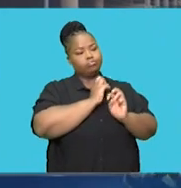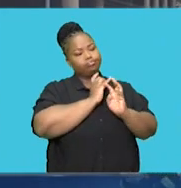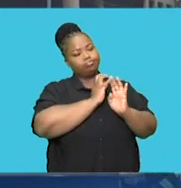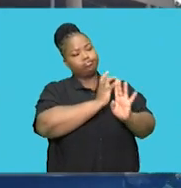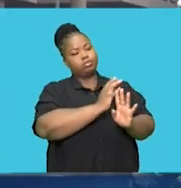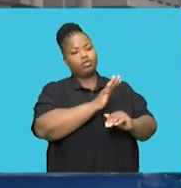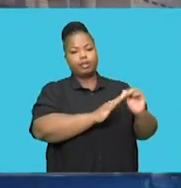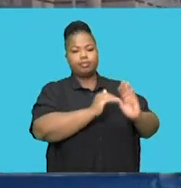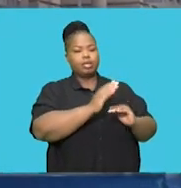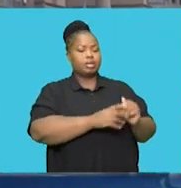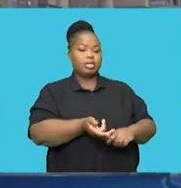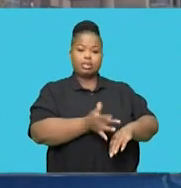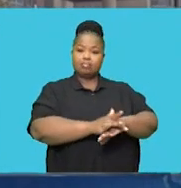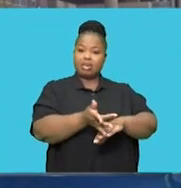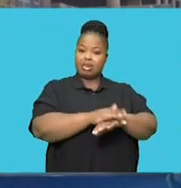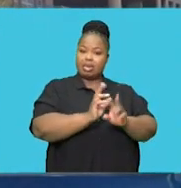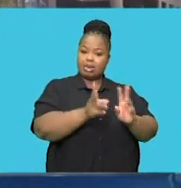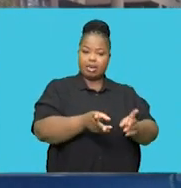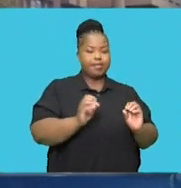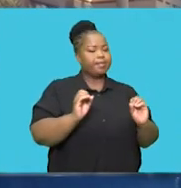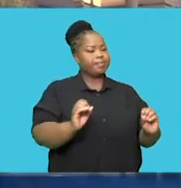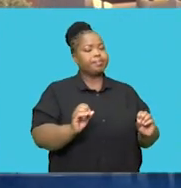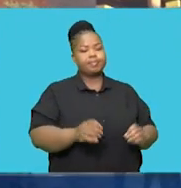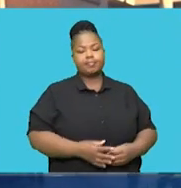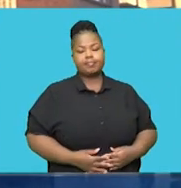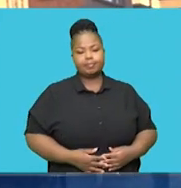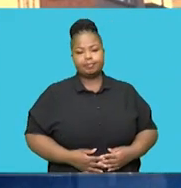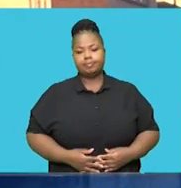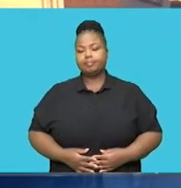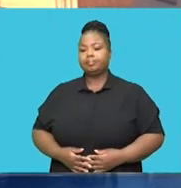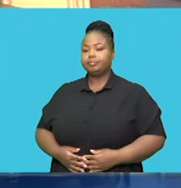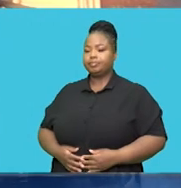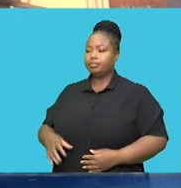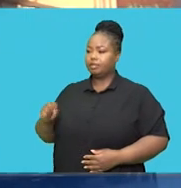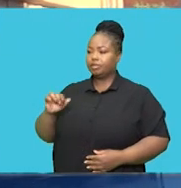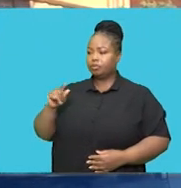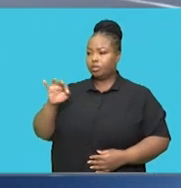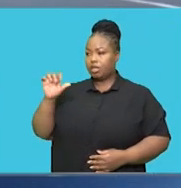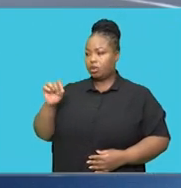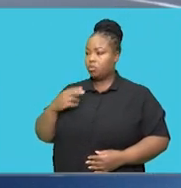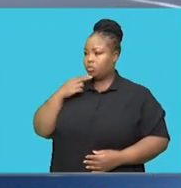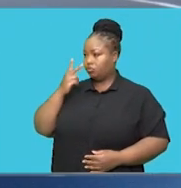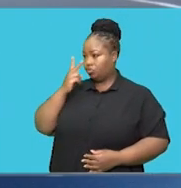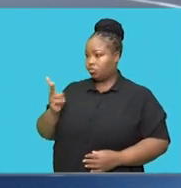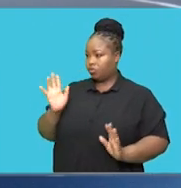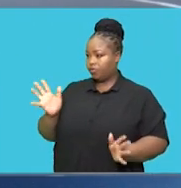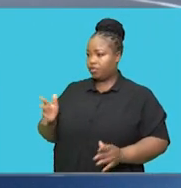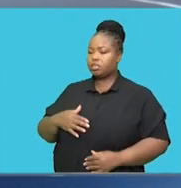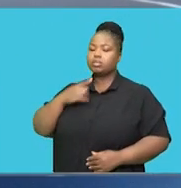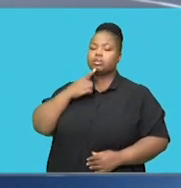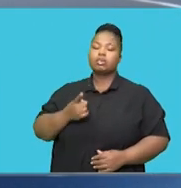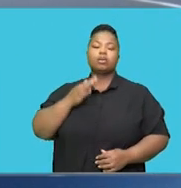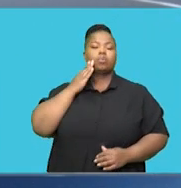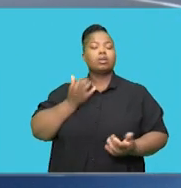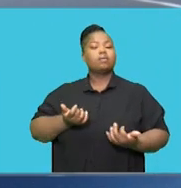building. We have no fatalities or injuries reported. We speak to Usbonelo, who is an eyewitness, and he tells us that during the time the